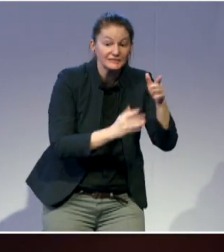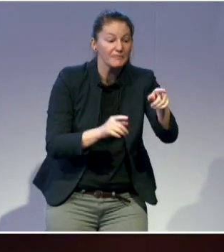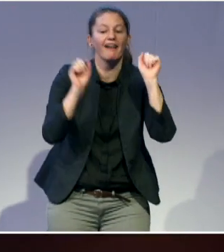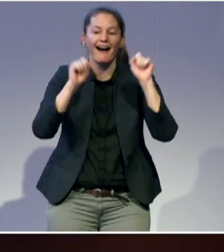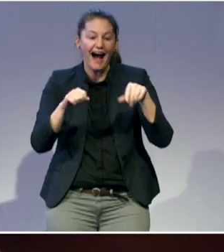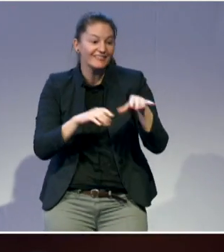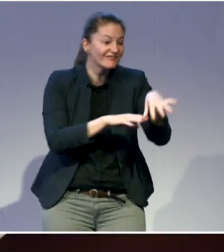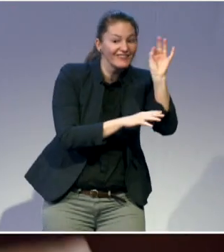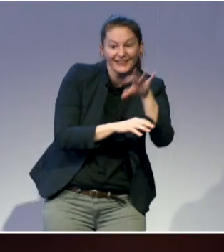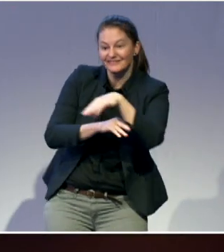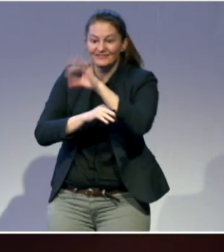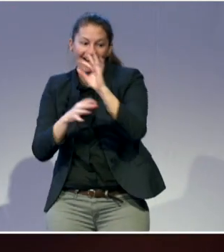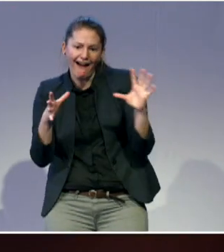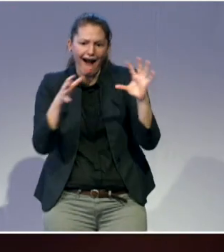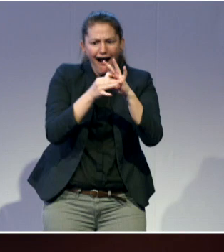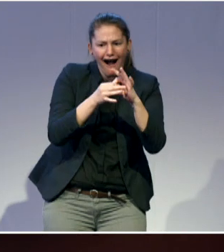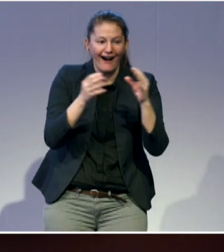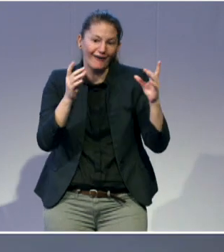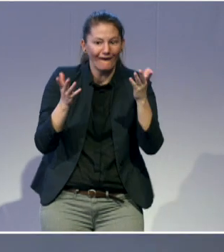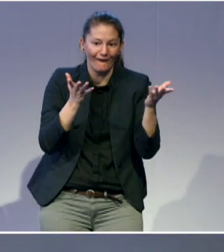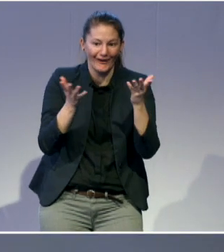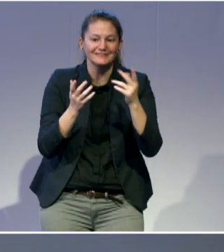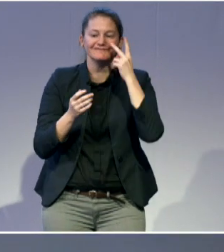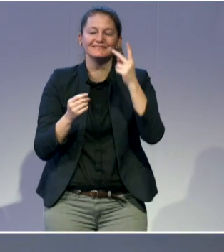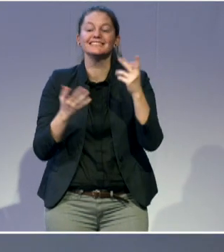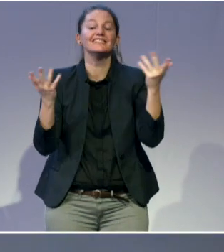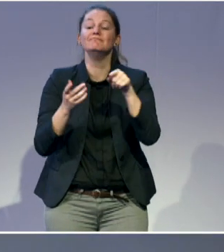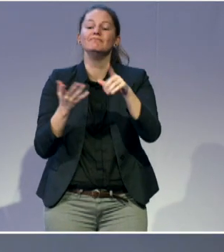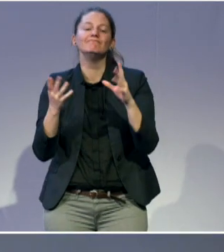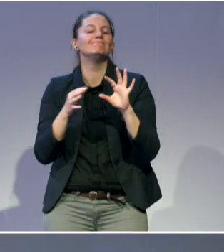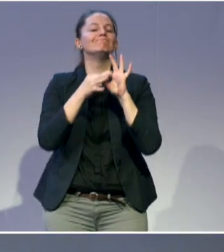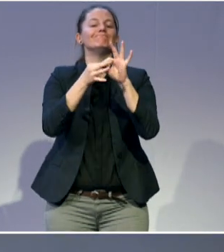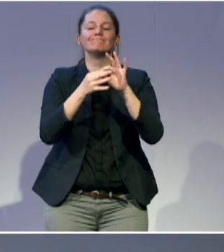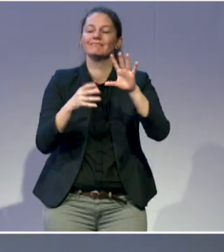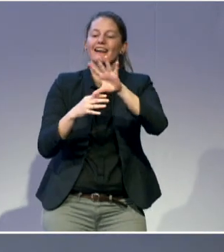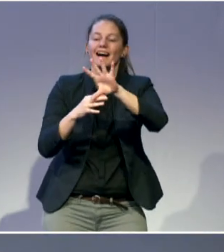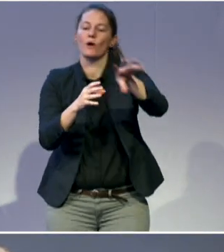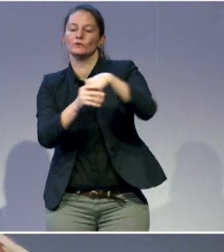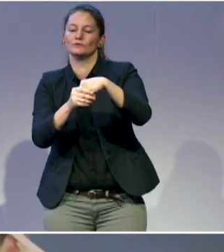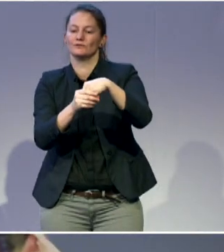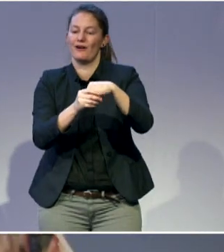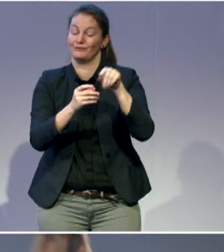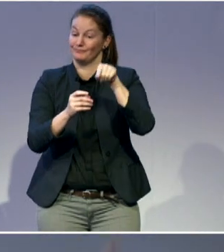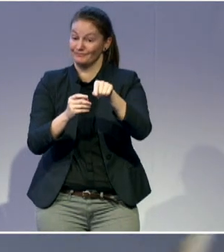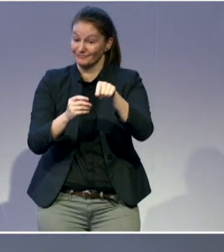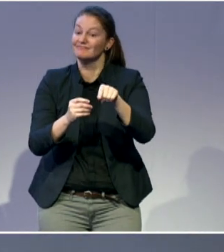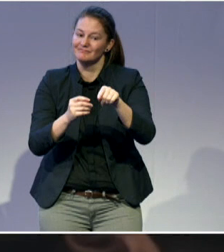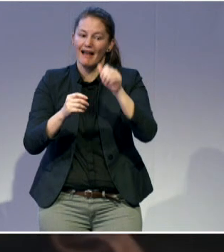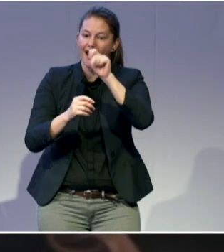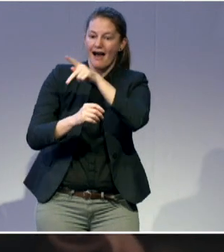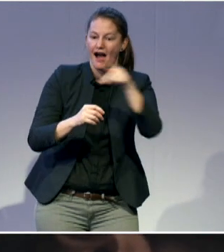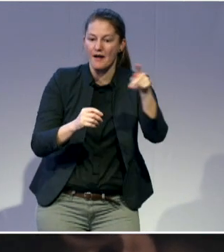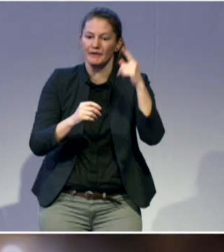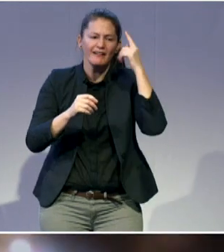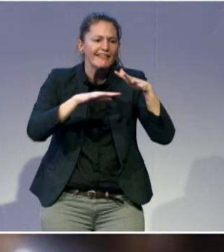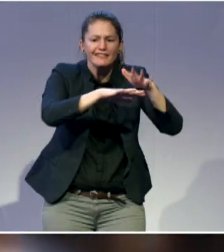for Inclusive Love, uses filters and common algorithms to find best suitable matches for the user profile with the help